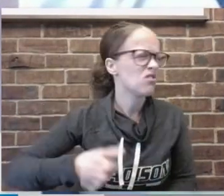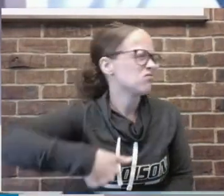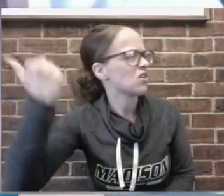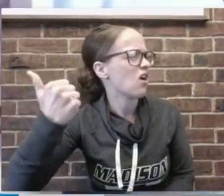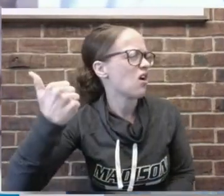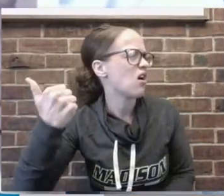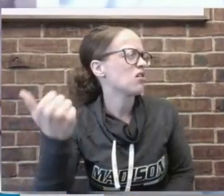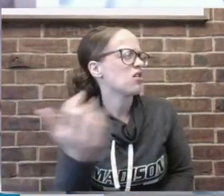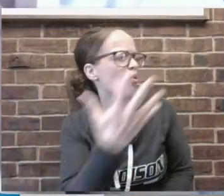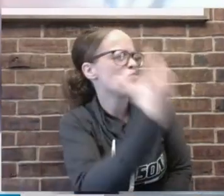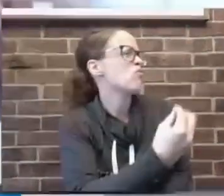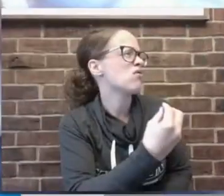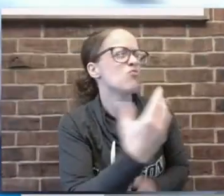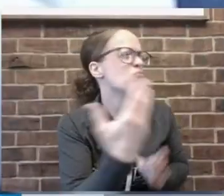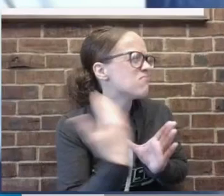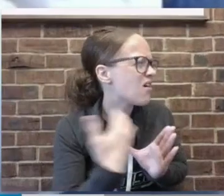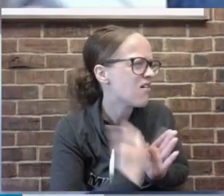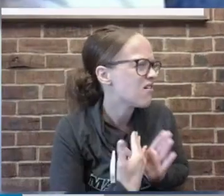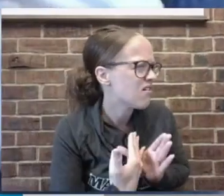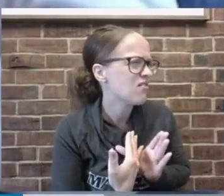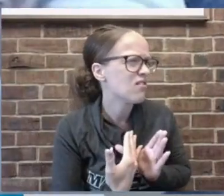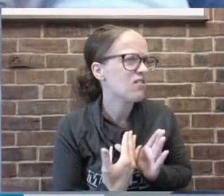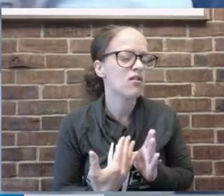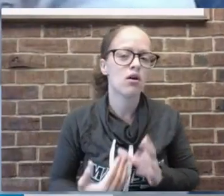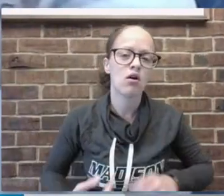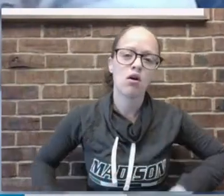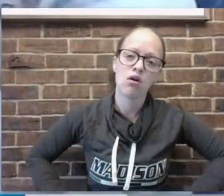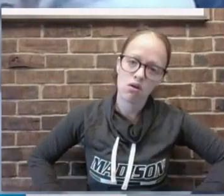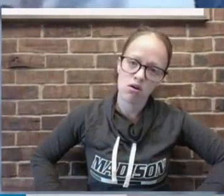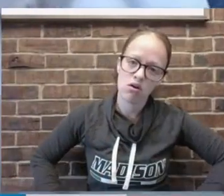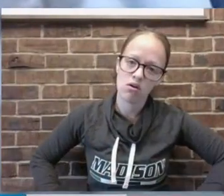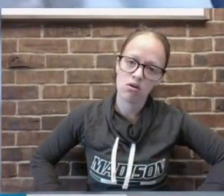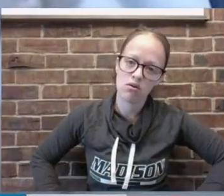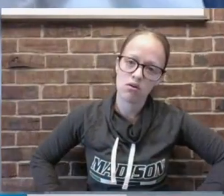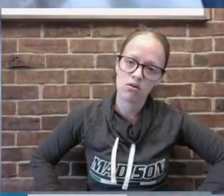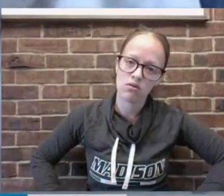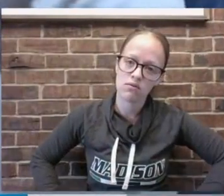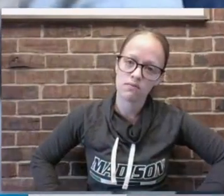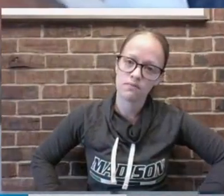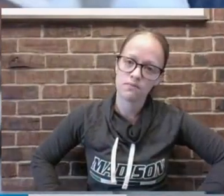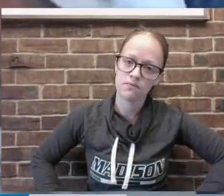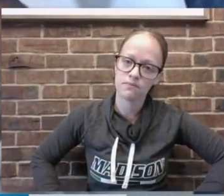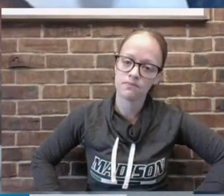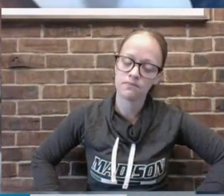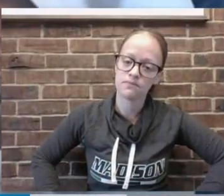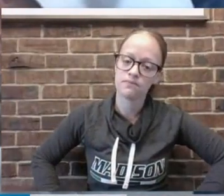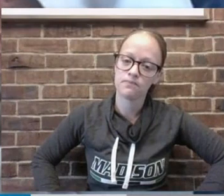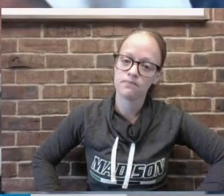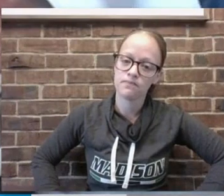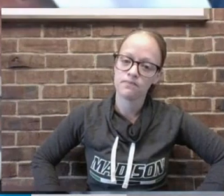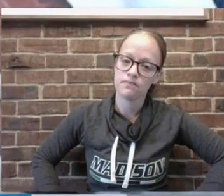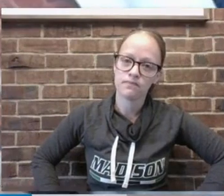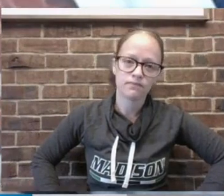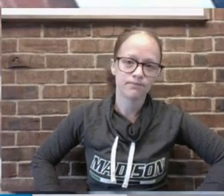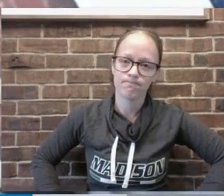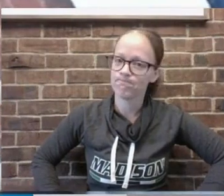wolf don't bother me again talk